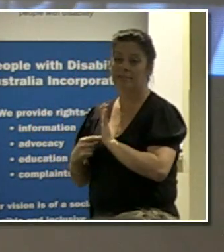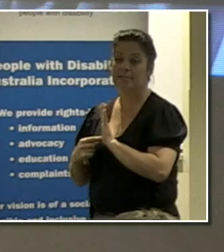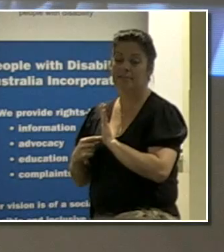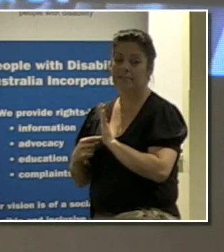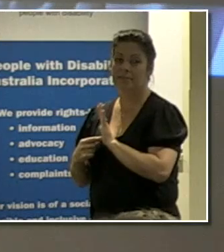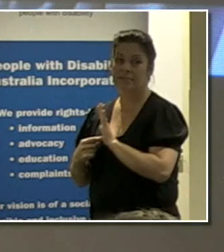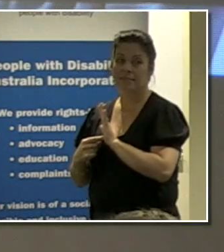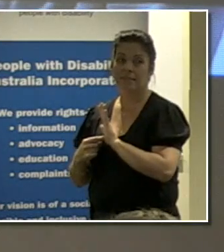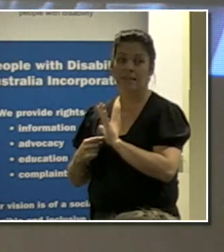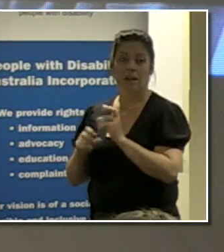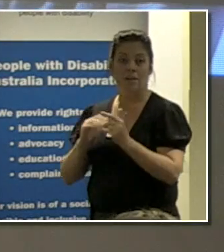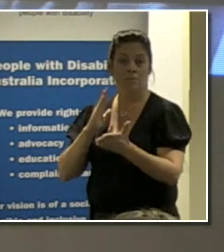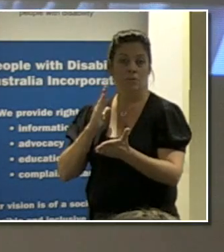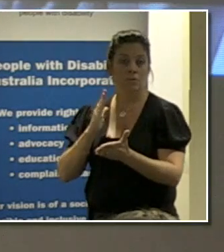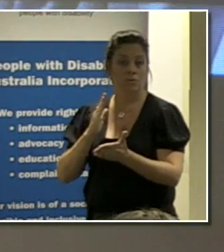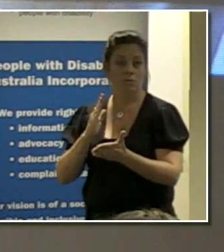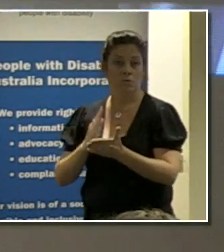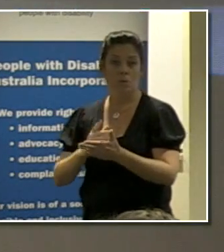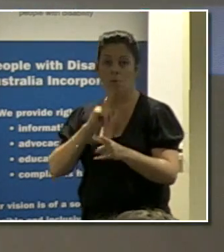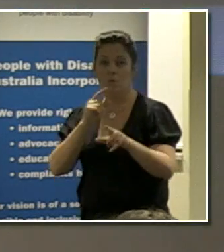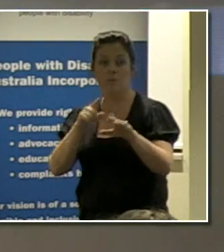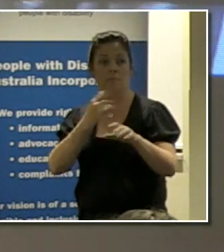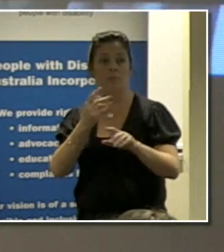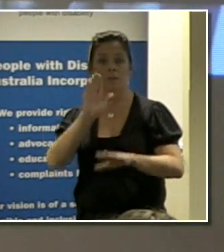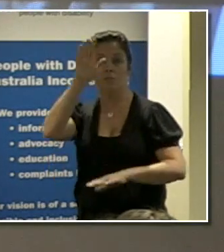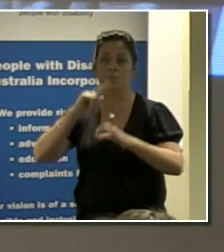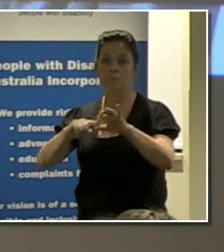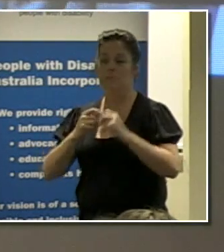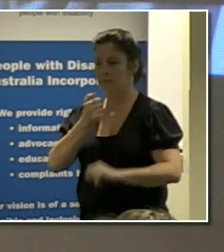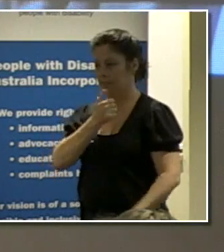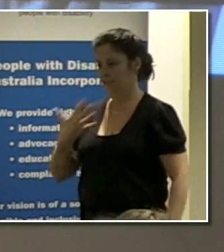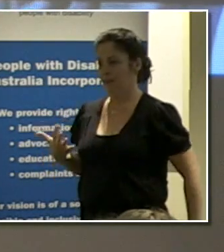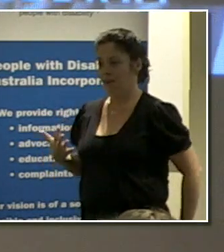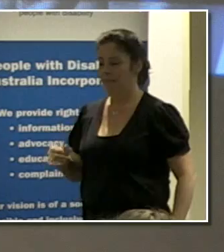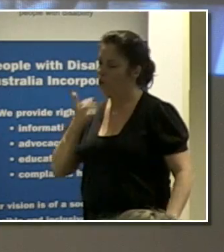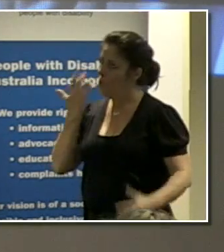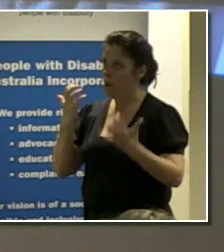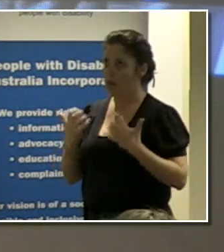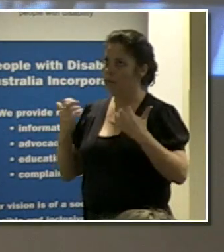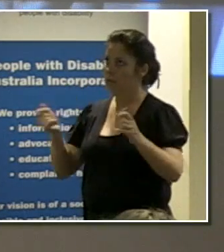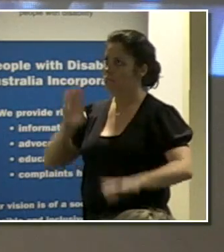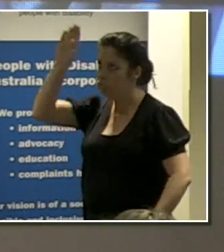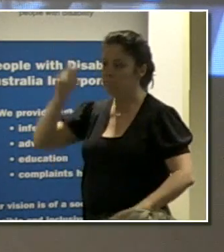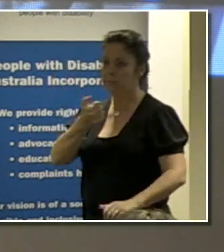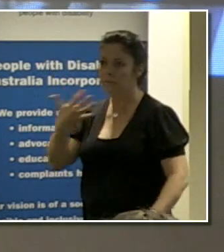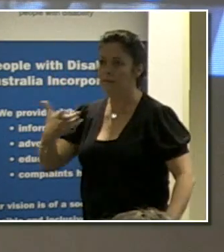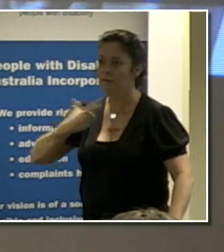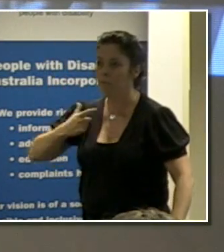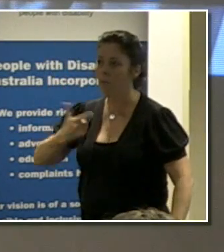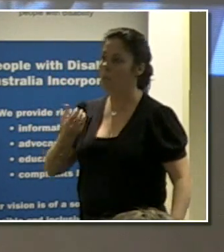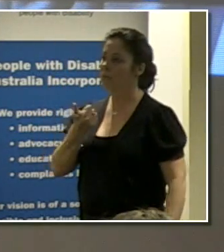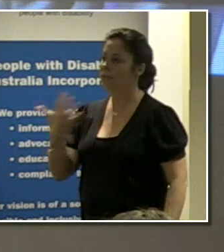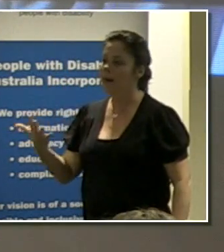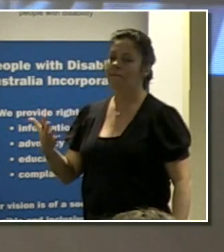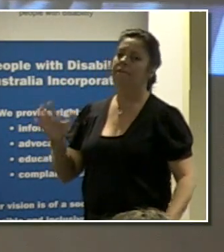Craig's probably going to ask me about age 65 in a moment, because I don't think I ever go to a forum where I don't get asked about that. Look, they